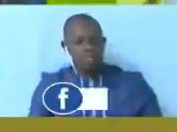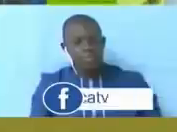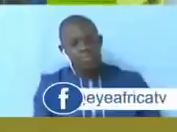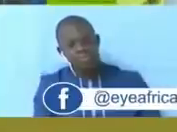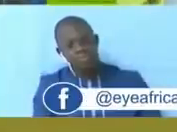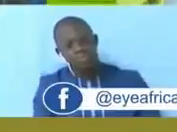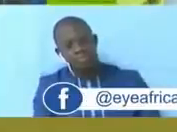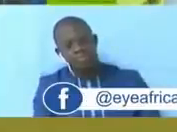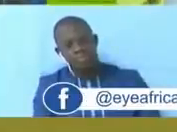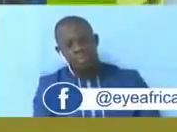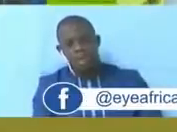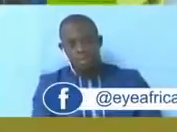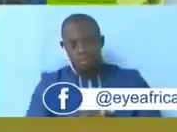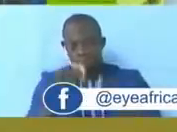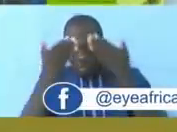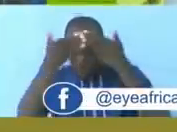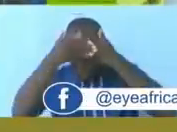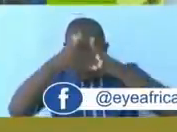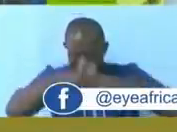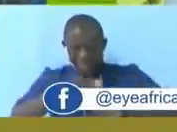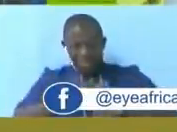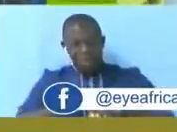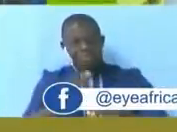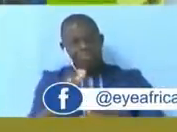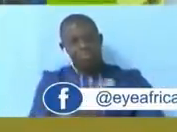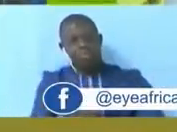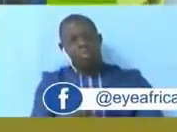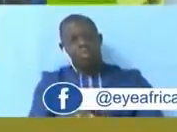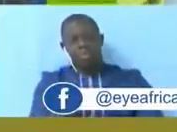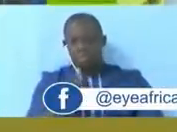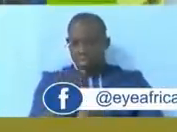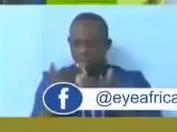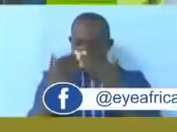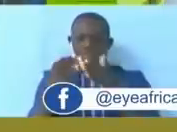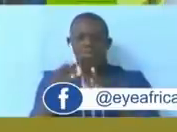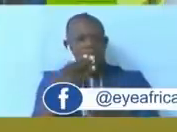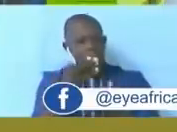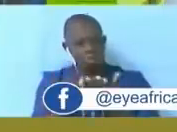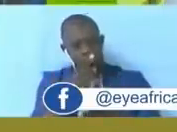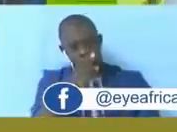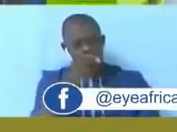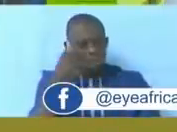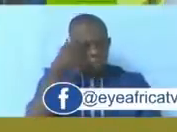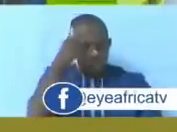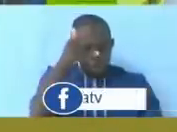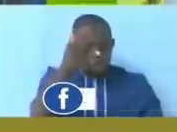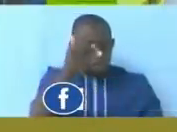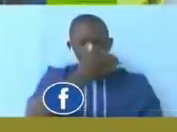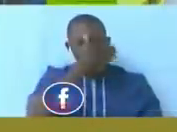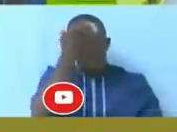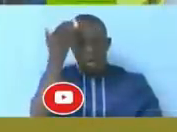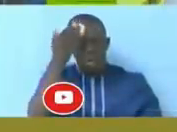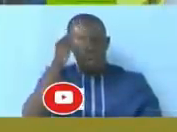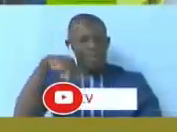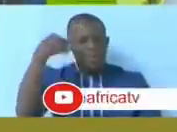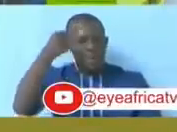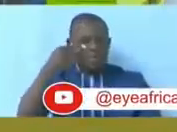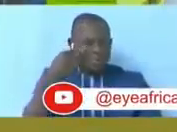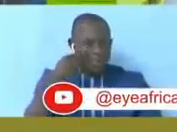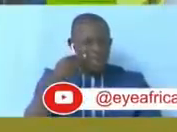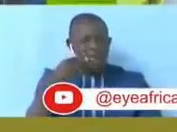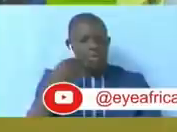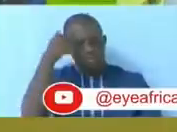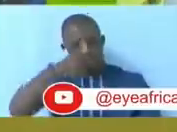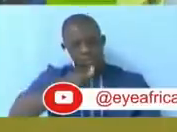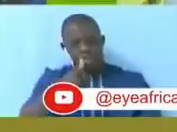ala baluwala. This was in the night. Nyinketa sudola. I told her, well, call me in the morning following day tomorrow. Nkai ko silang kumande